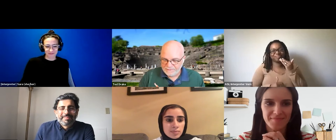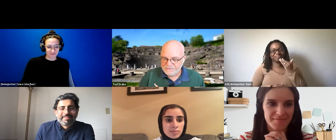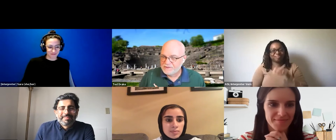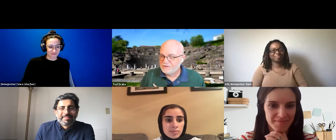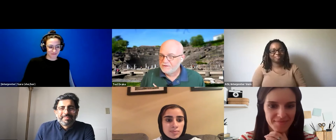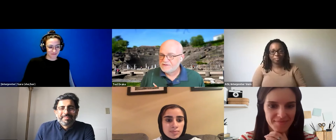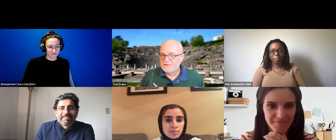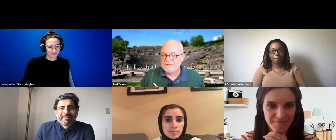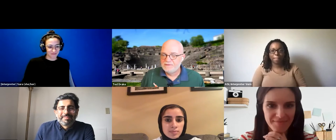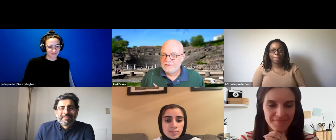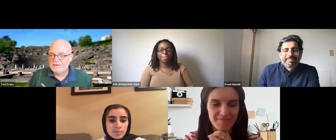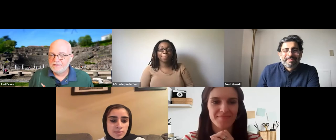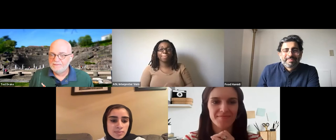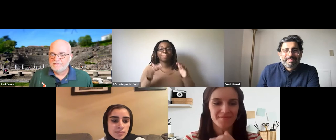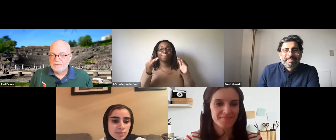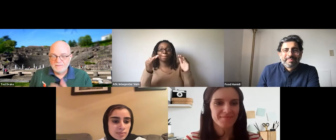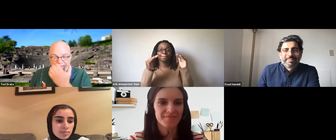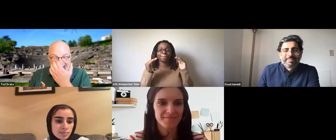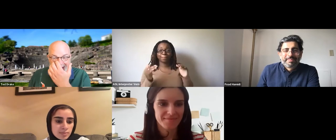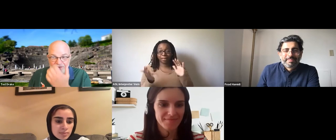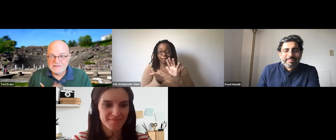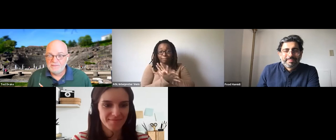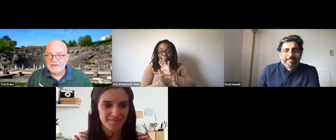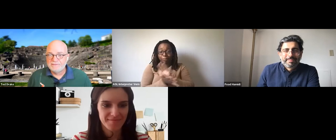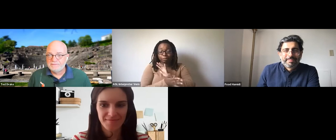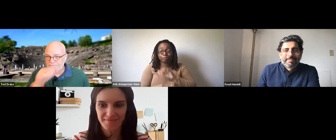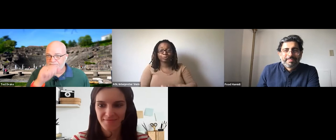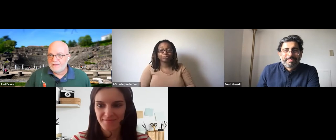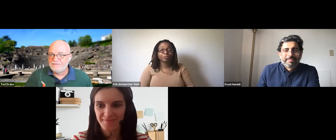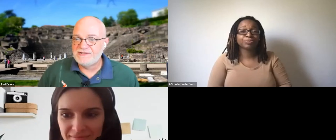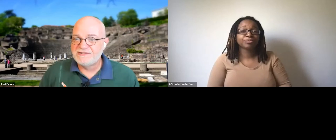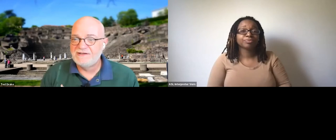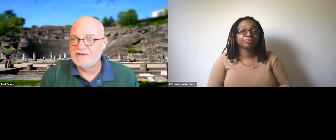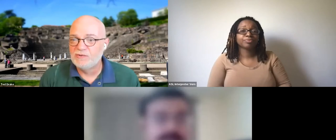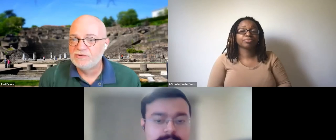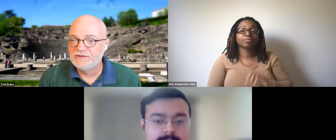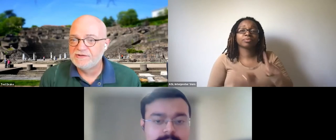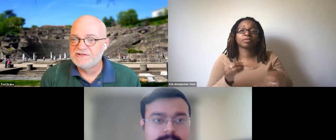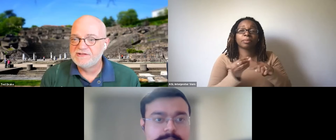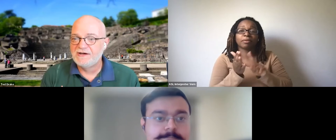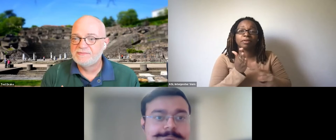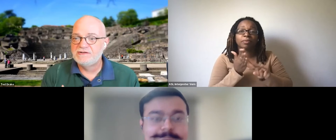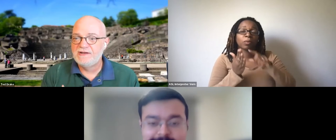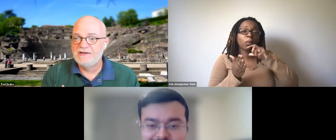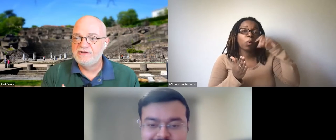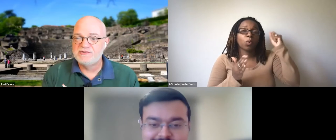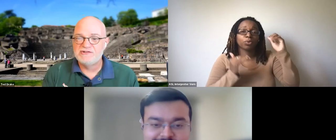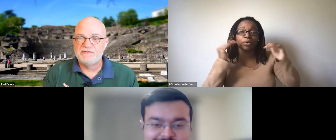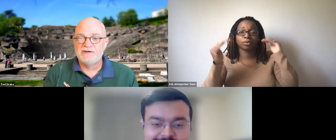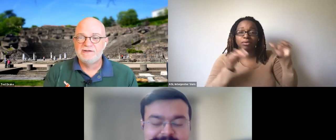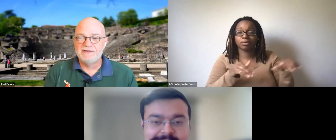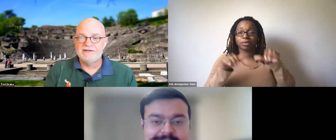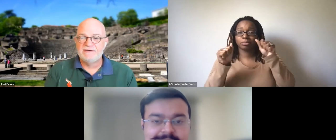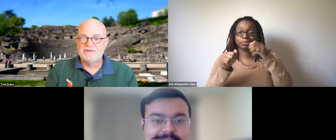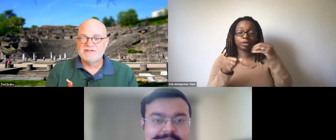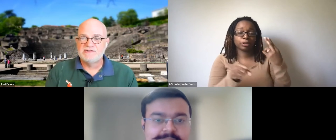So our next paper is about investigating older adults adoption and usage